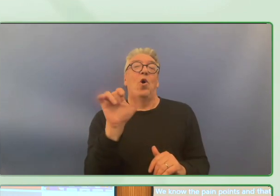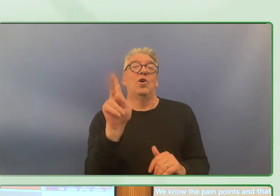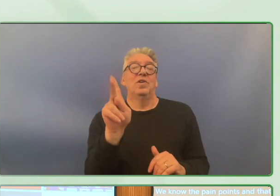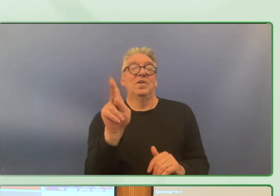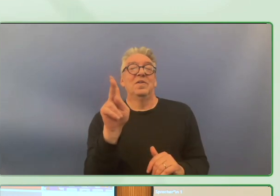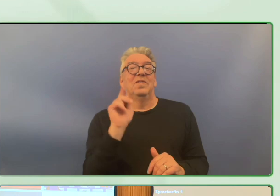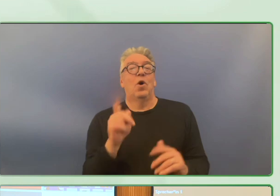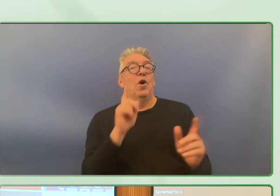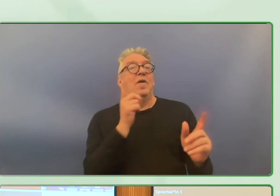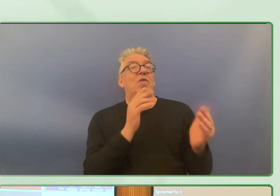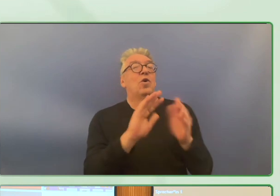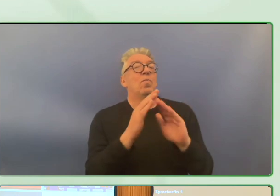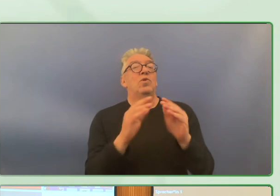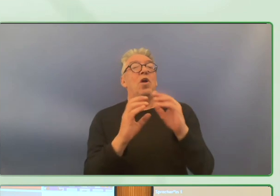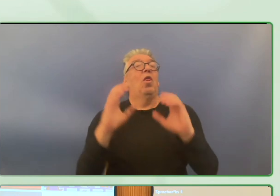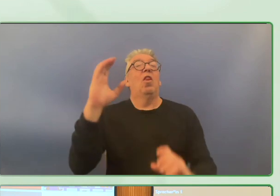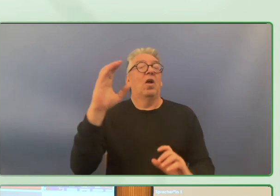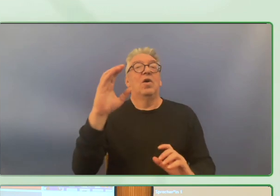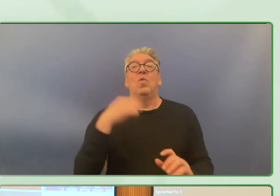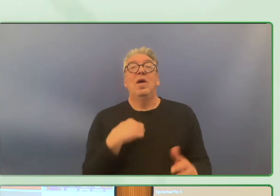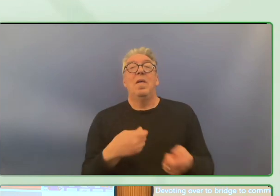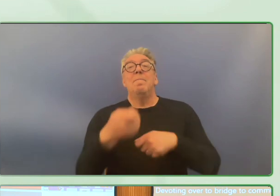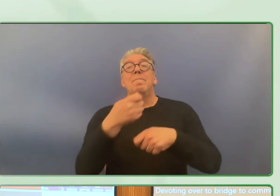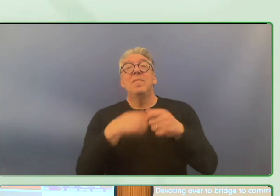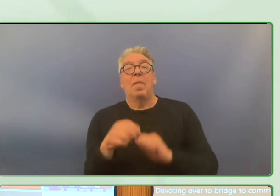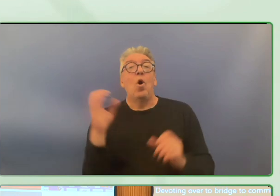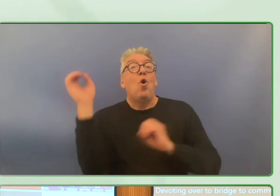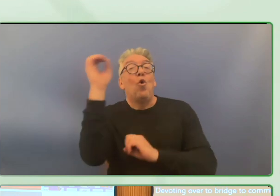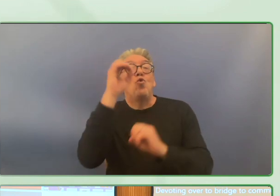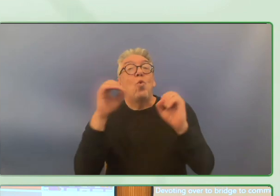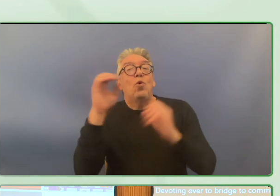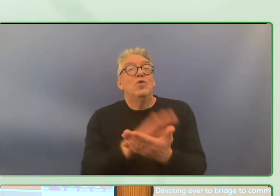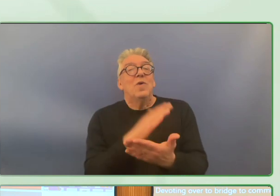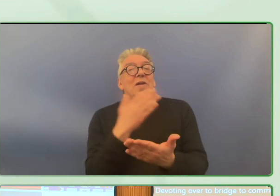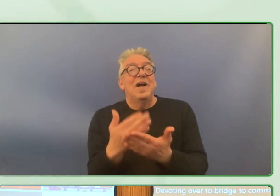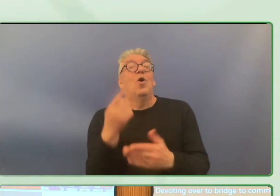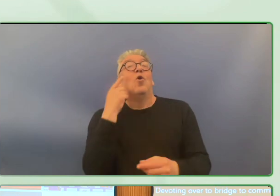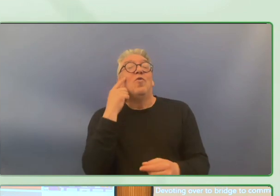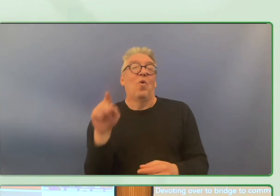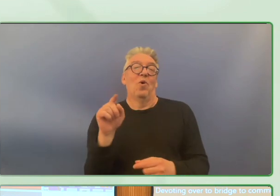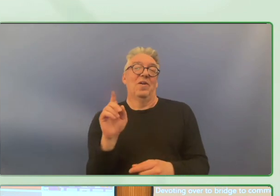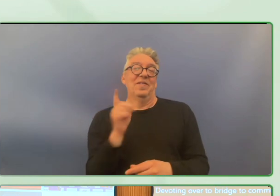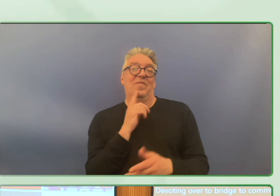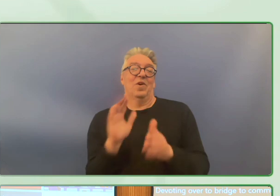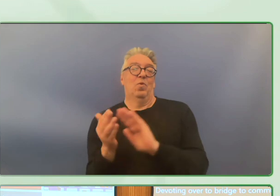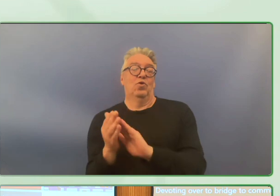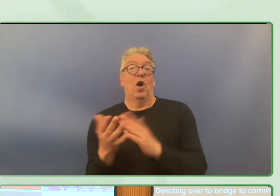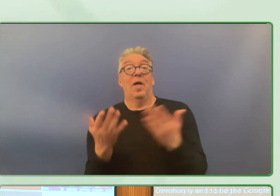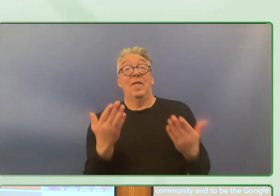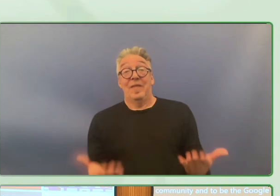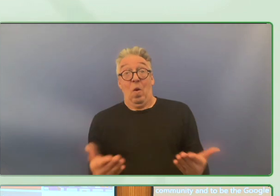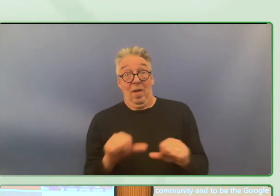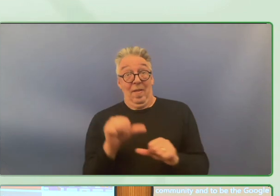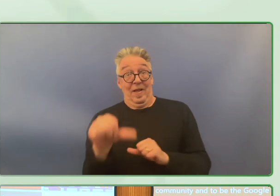and to be the Google translator for the deaf community. We really want to now launch our services in the Latin American markets